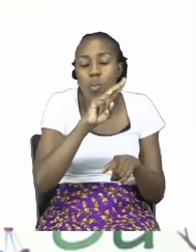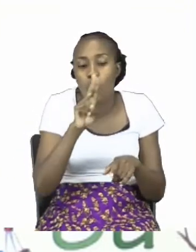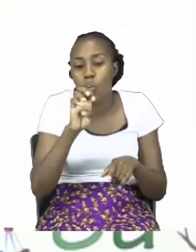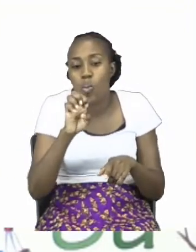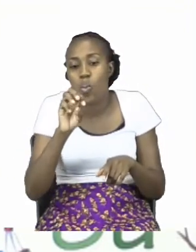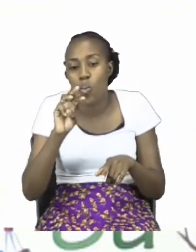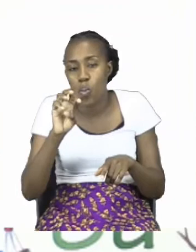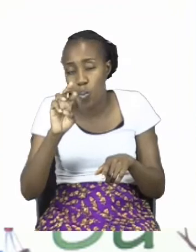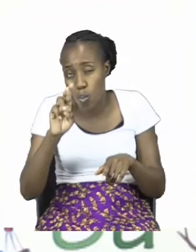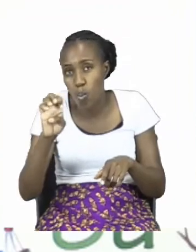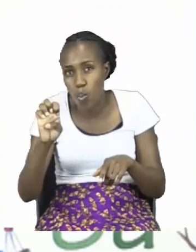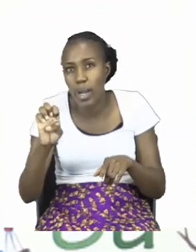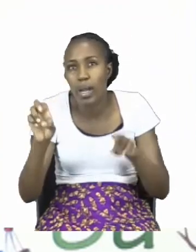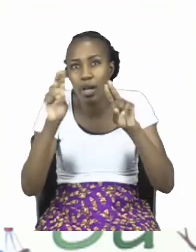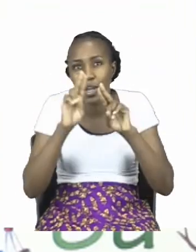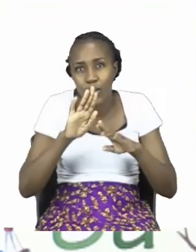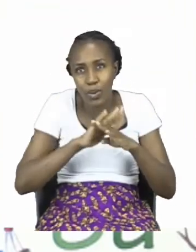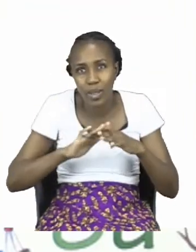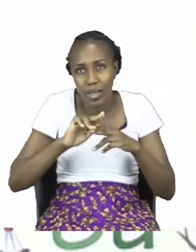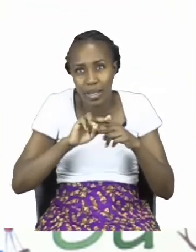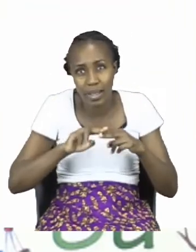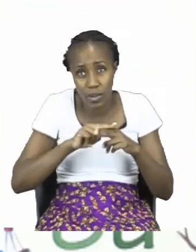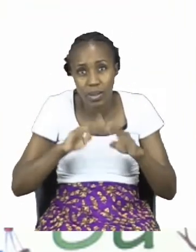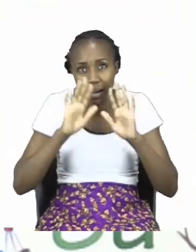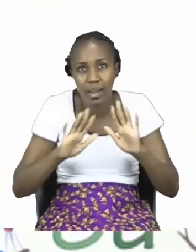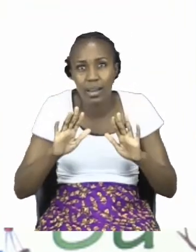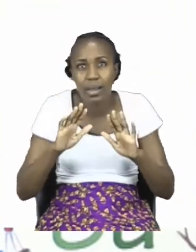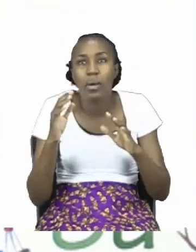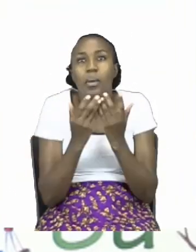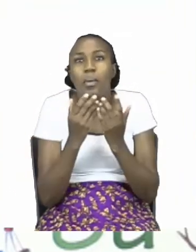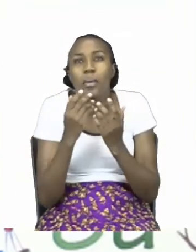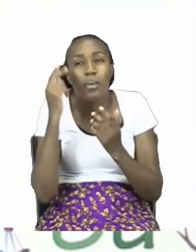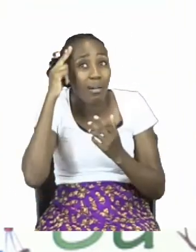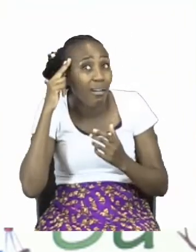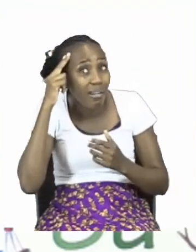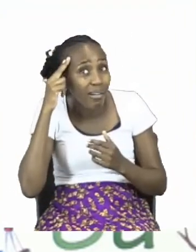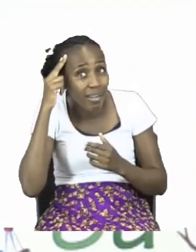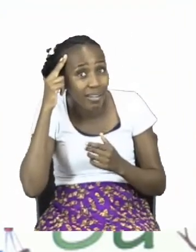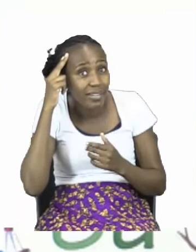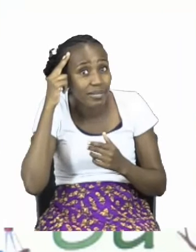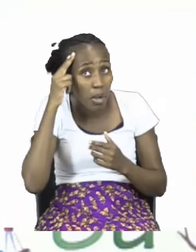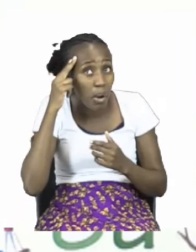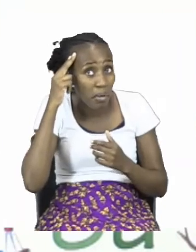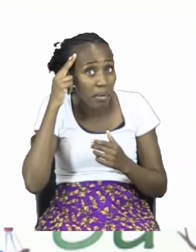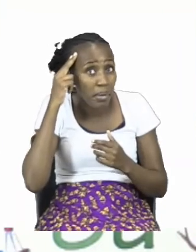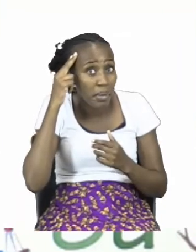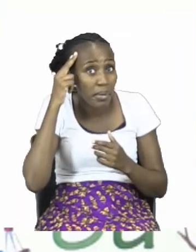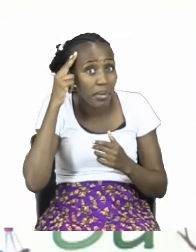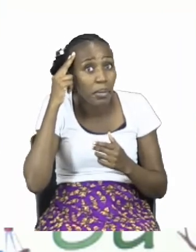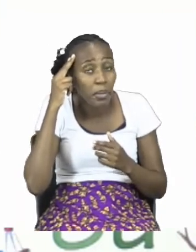the word wear, you're going to use the color gray. Then, when you see the